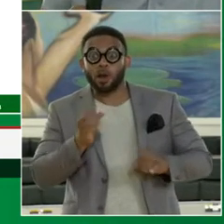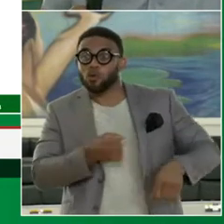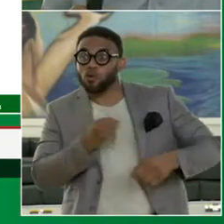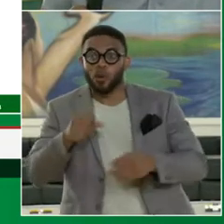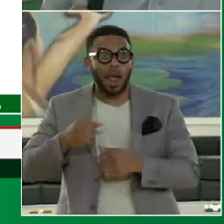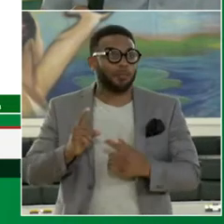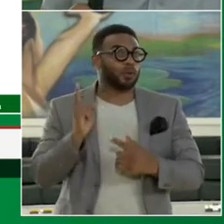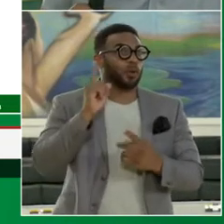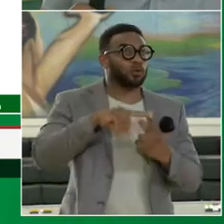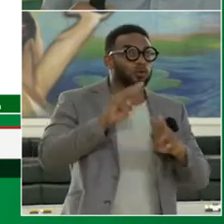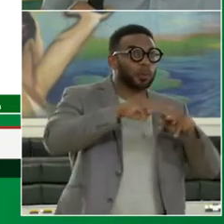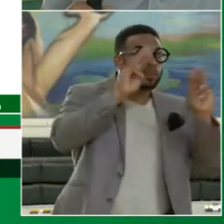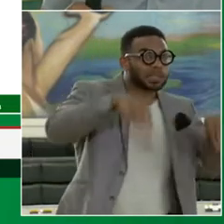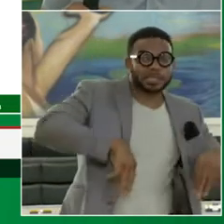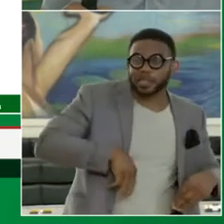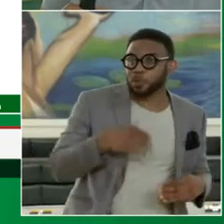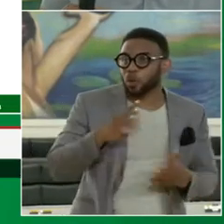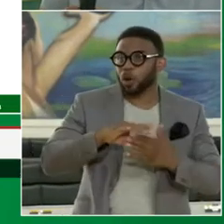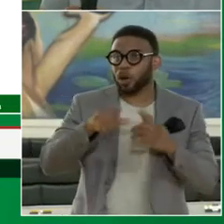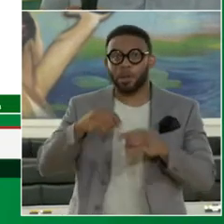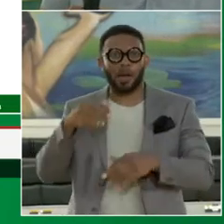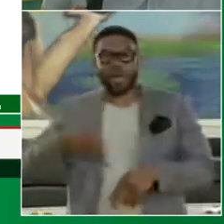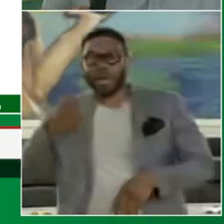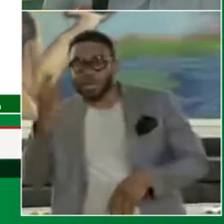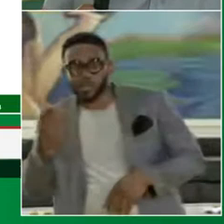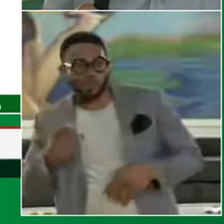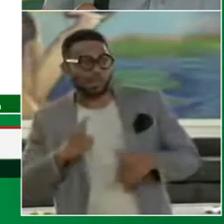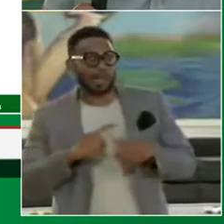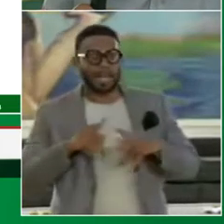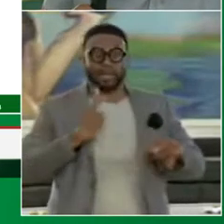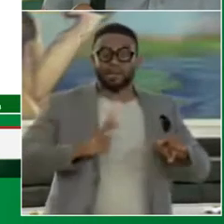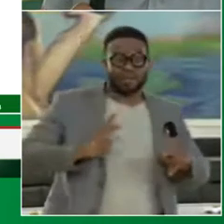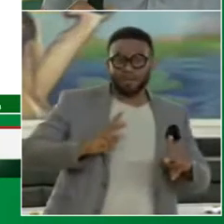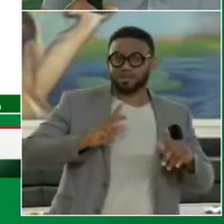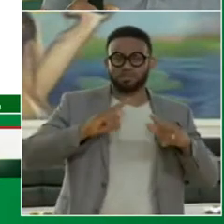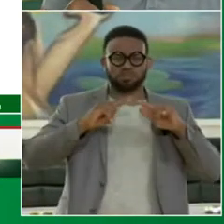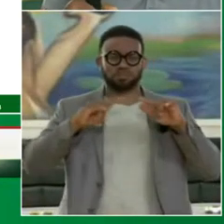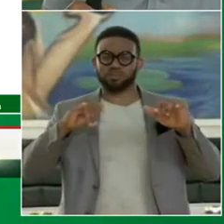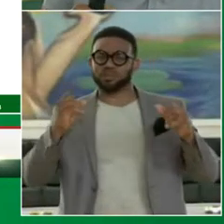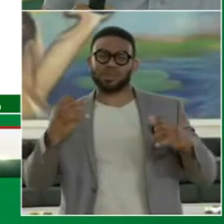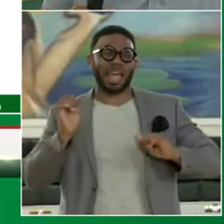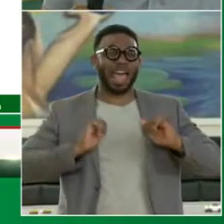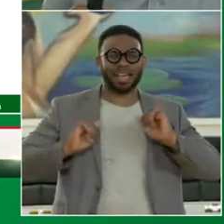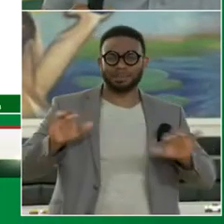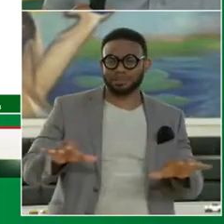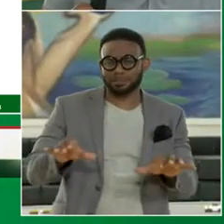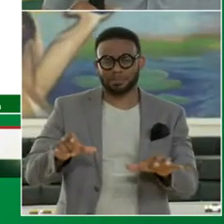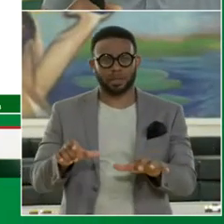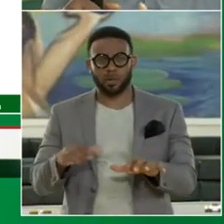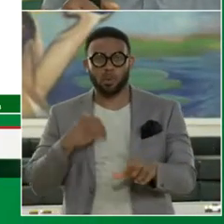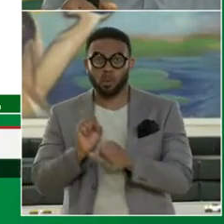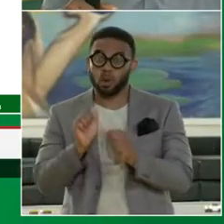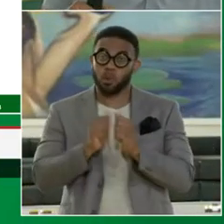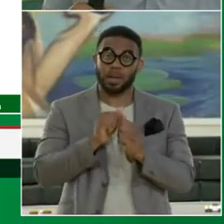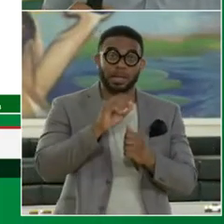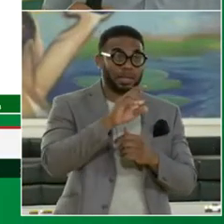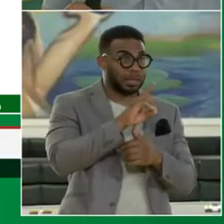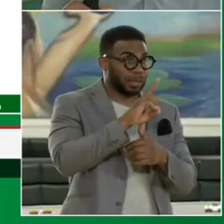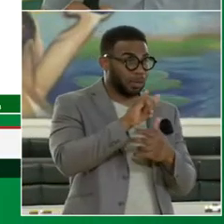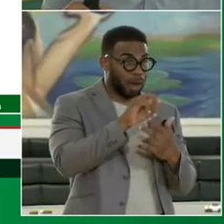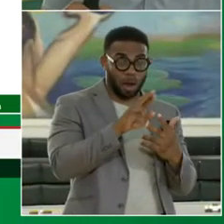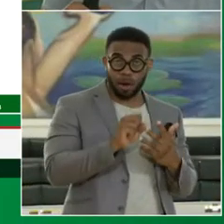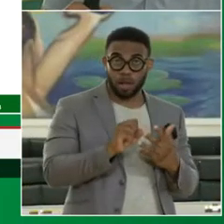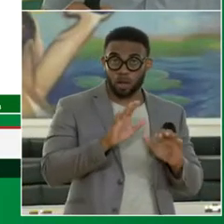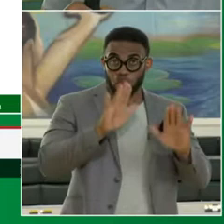African American Museum. We learn about our history as a people, and there's so much that goes into that. We work with DYRS and their